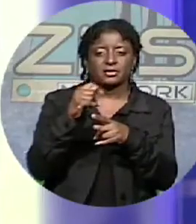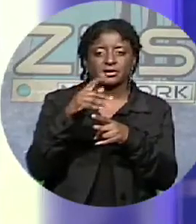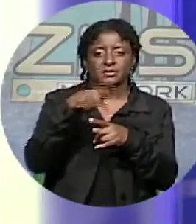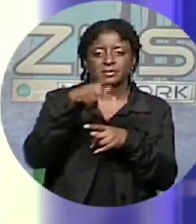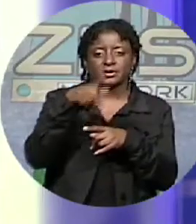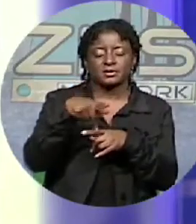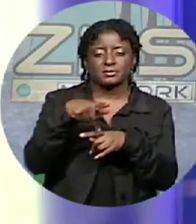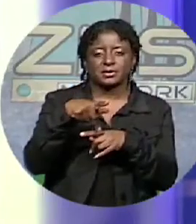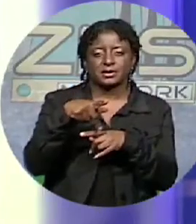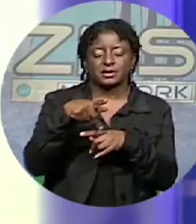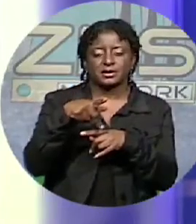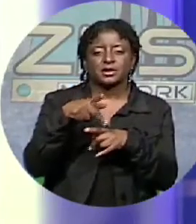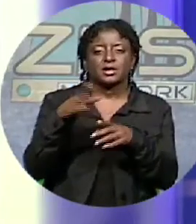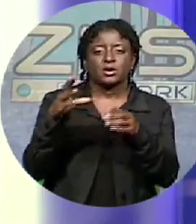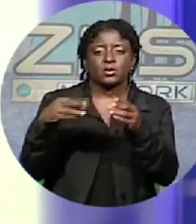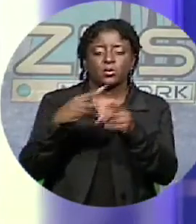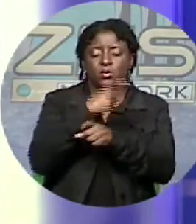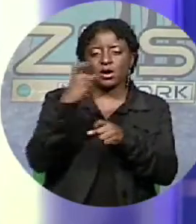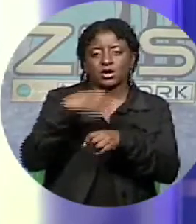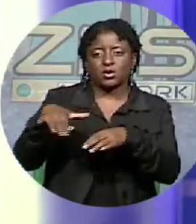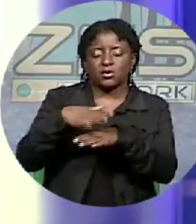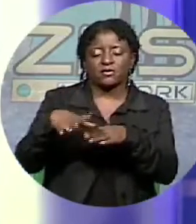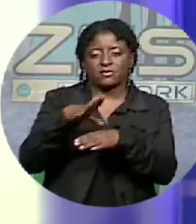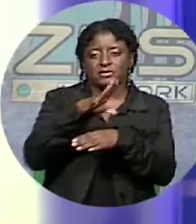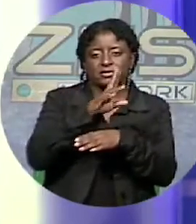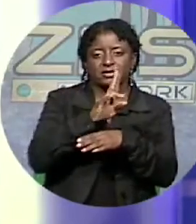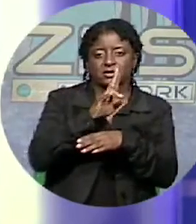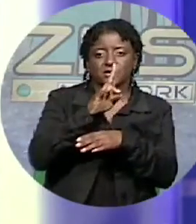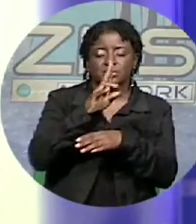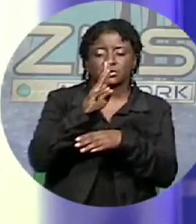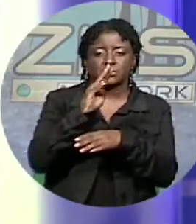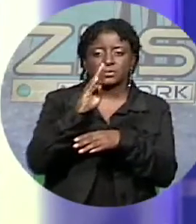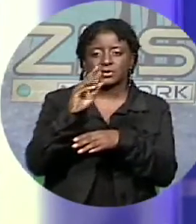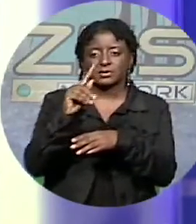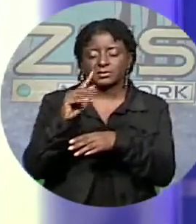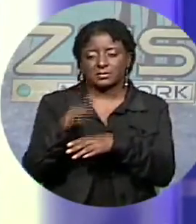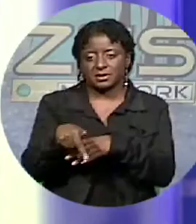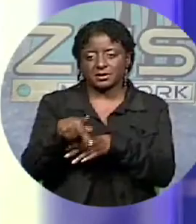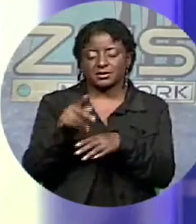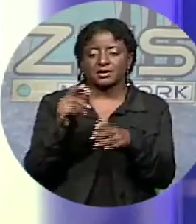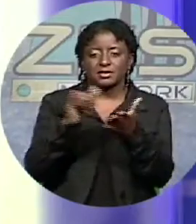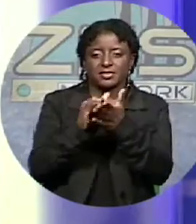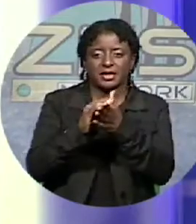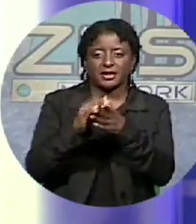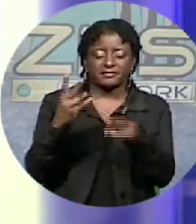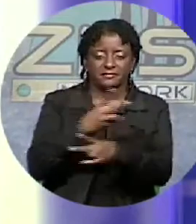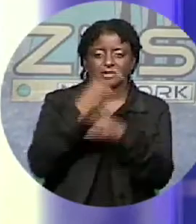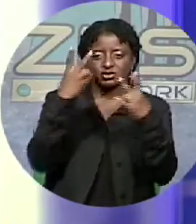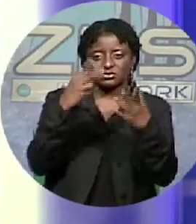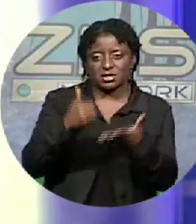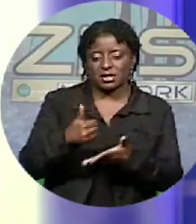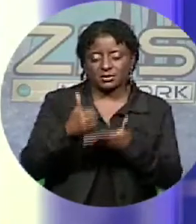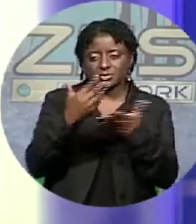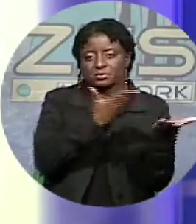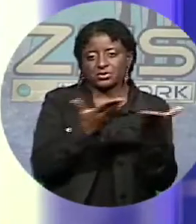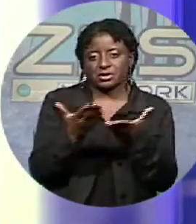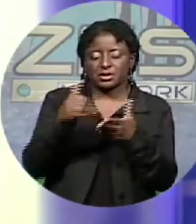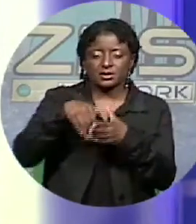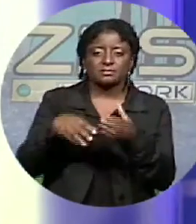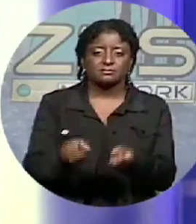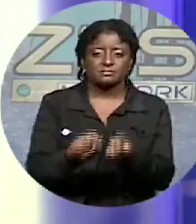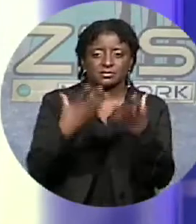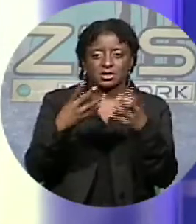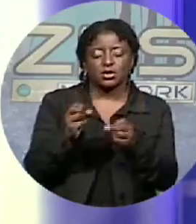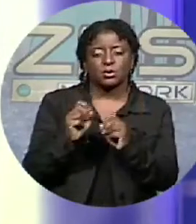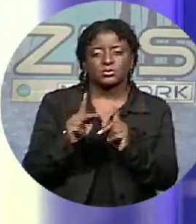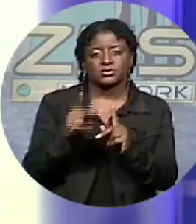however, would gain two additional seats, obtaining majority rule in Parliament. That victory helped to usher in many opportunities for Bahamians, not only